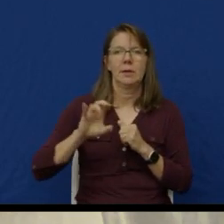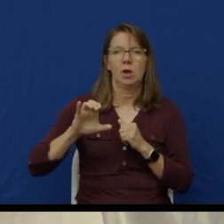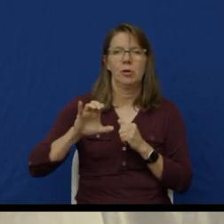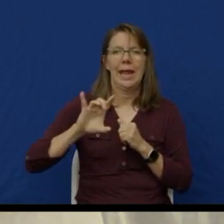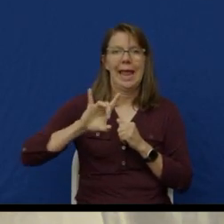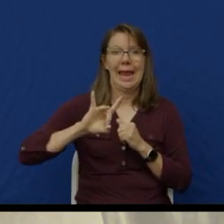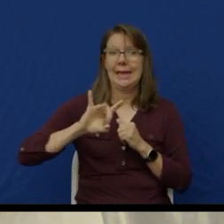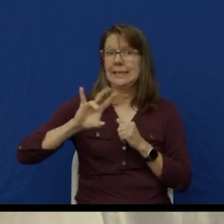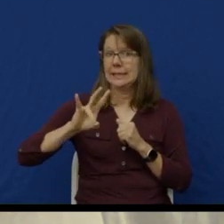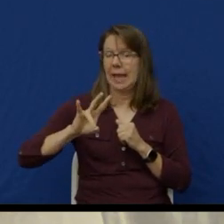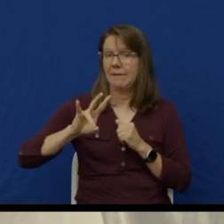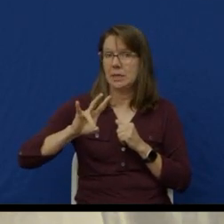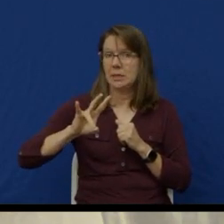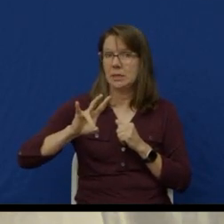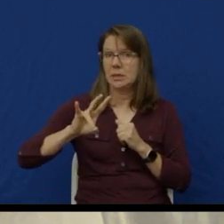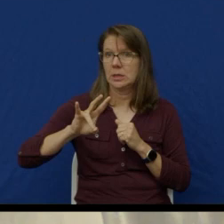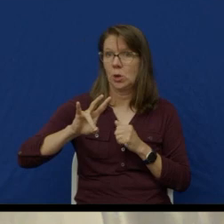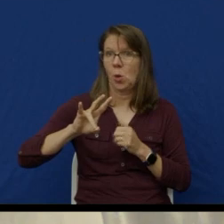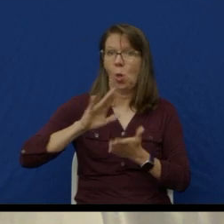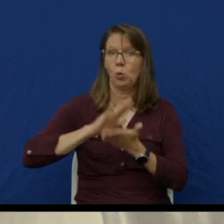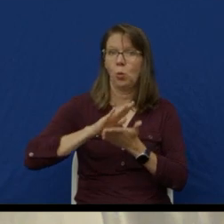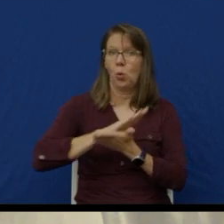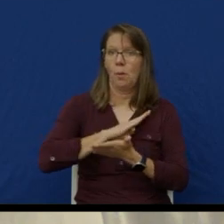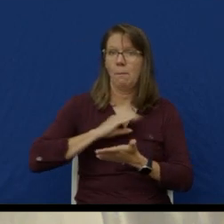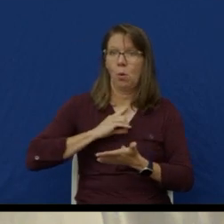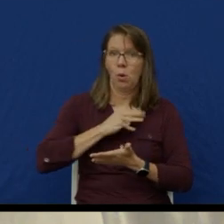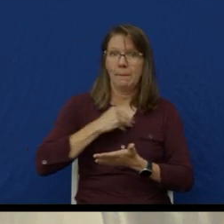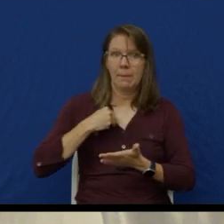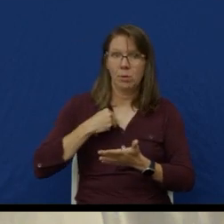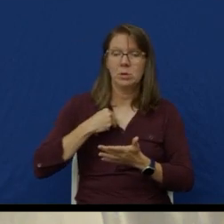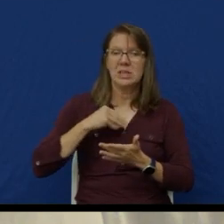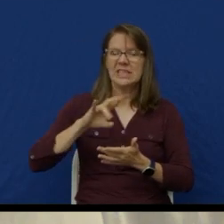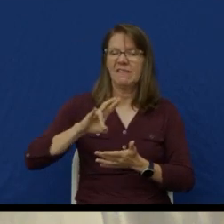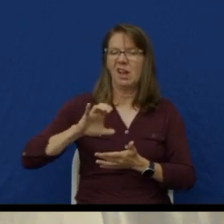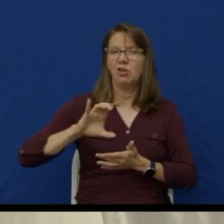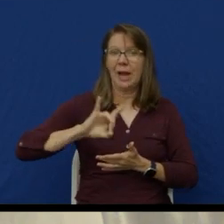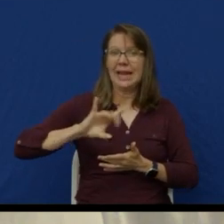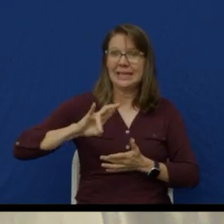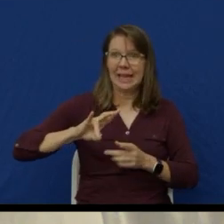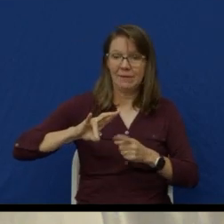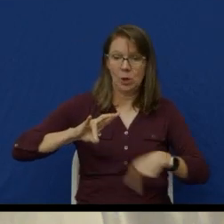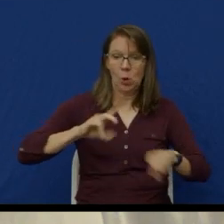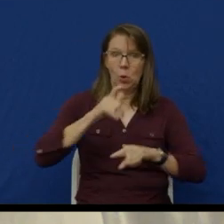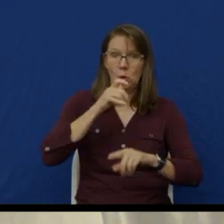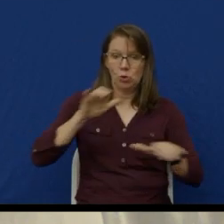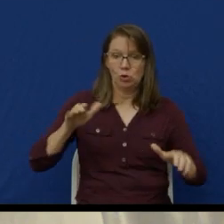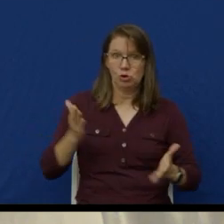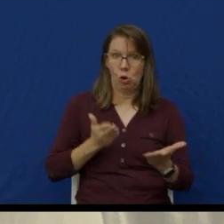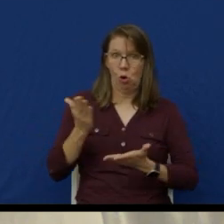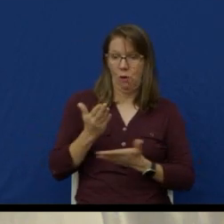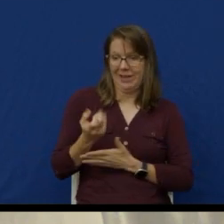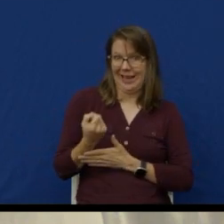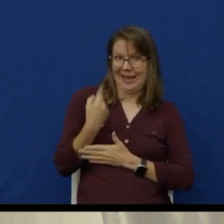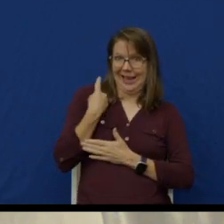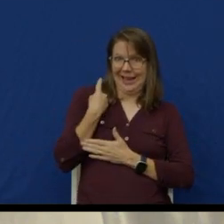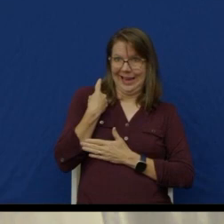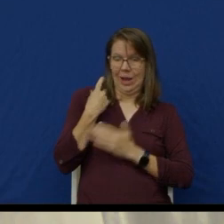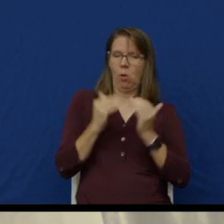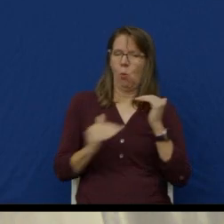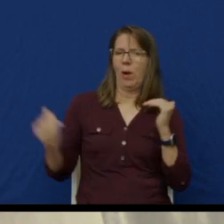787 of our school board members who served within the year 2022 actually